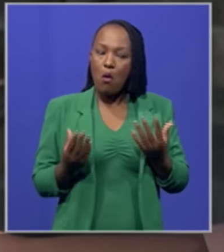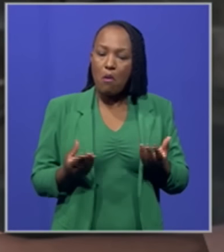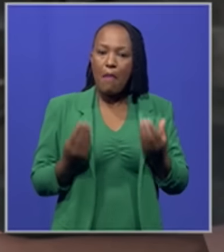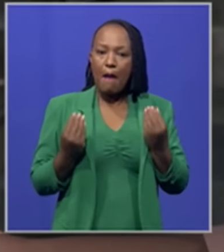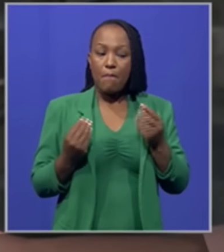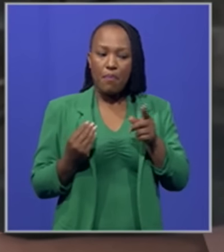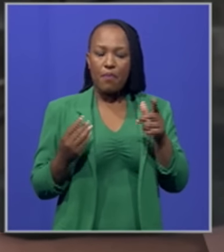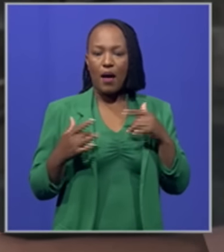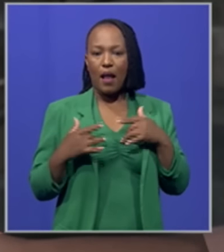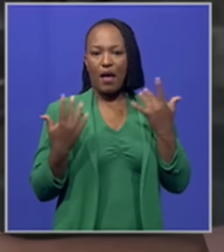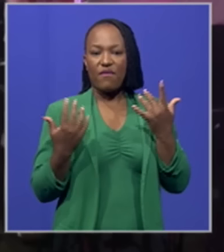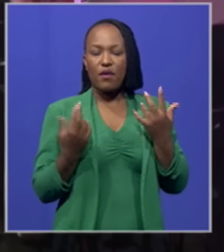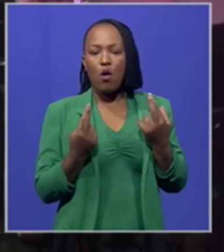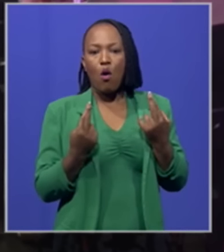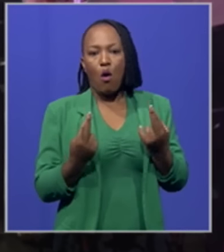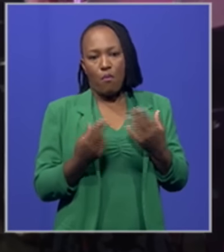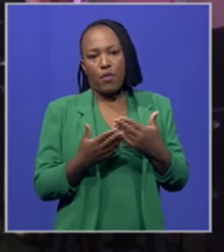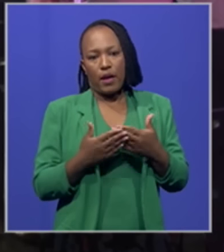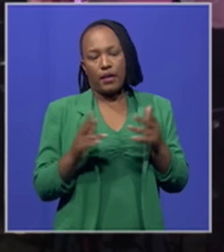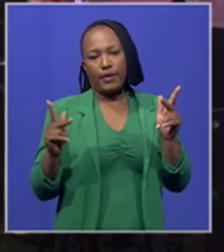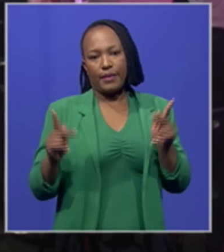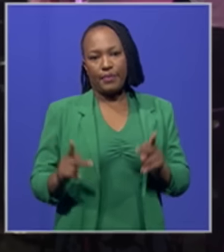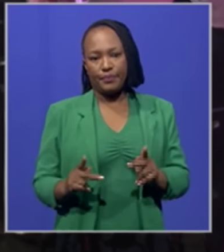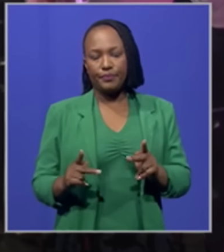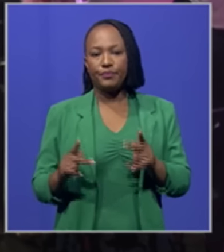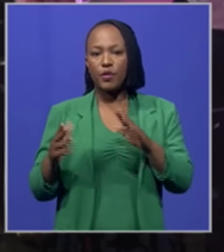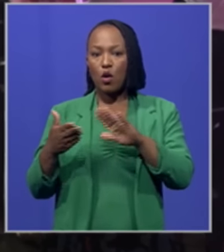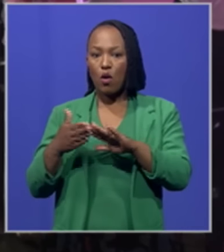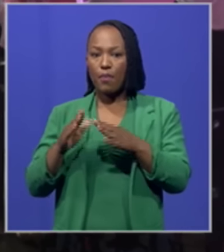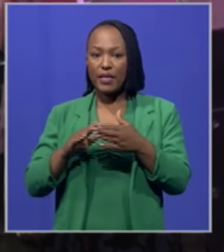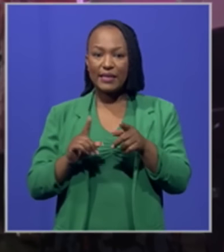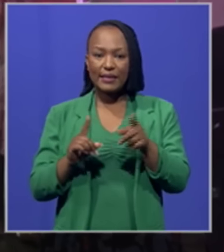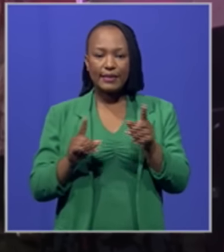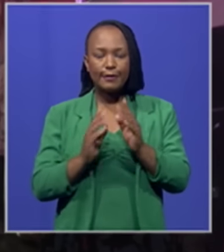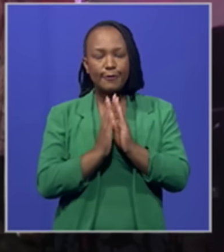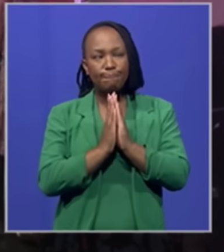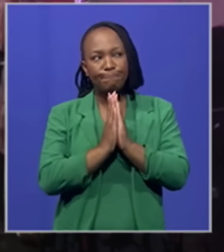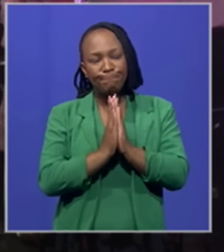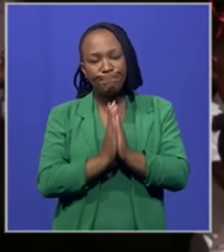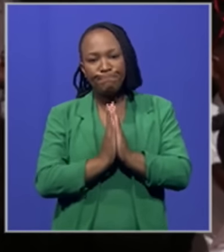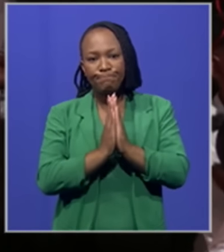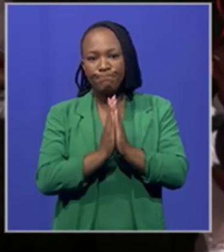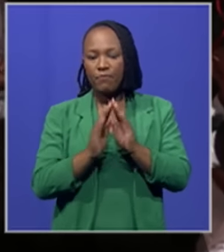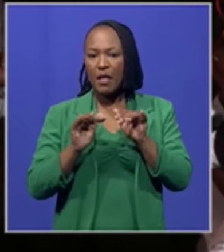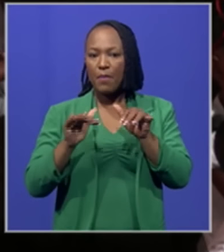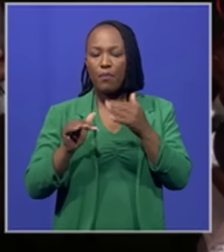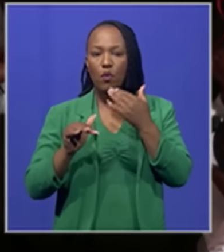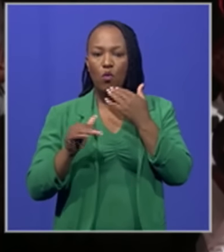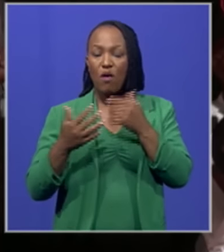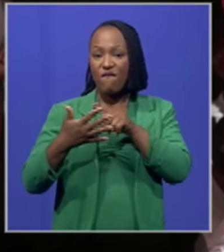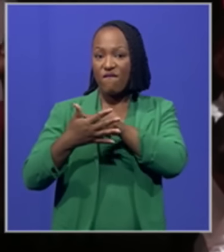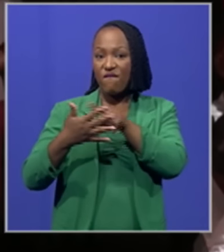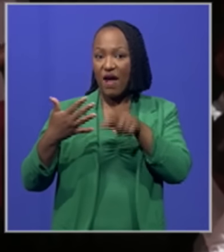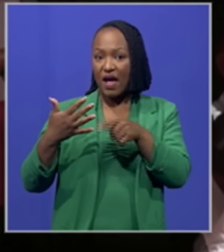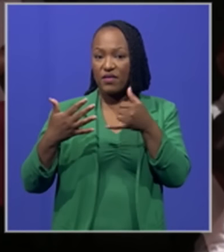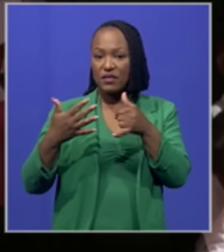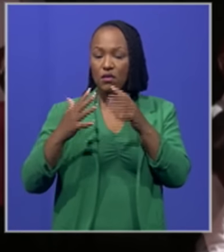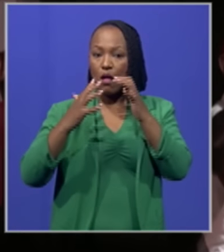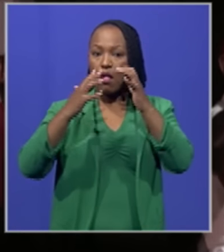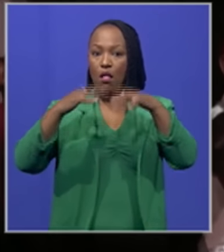that there can be hope in Kimberley again. Baagi ba tsweletse go rapelela badira moepo ba le batlhano bao ba gaeletsweng